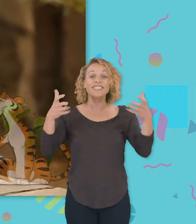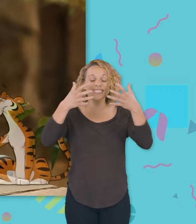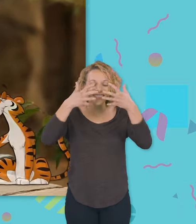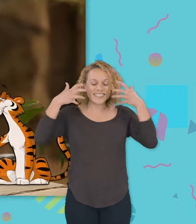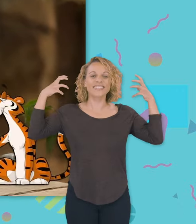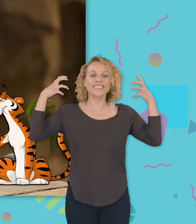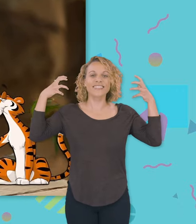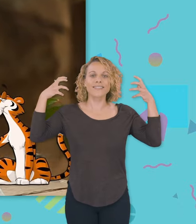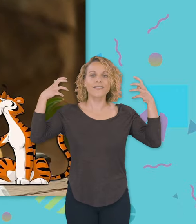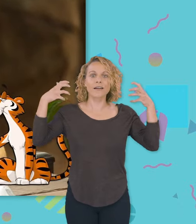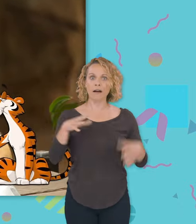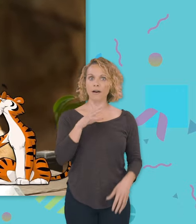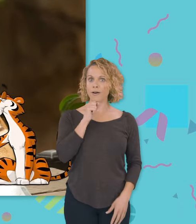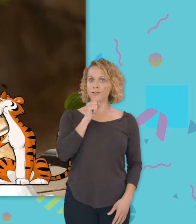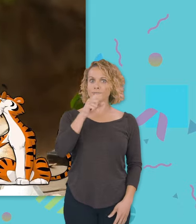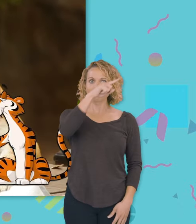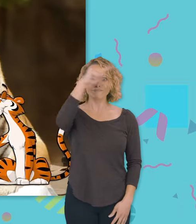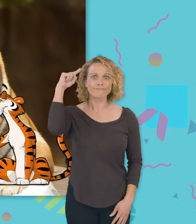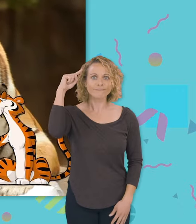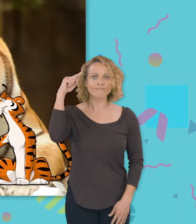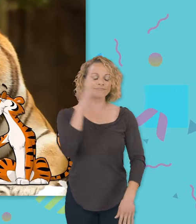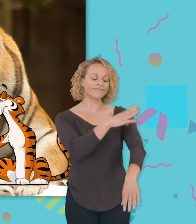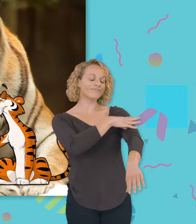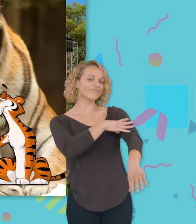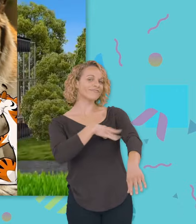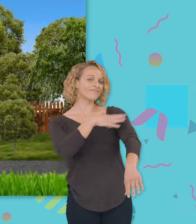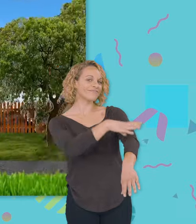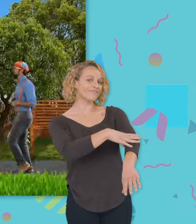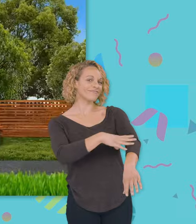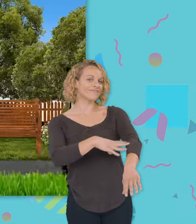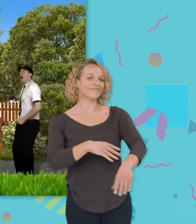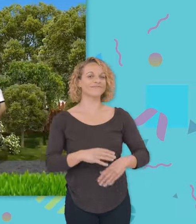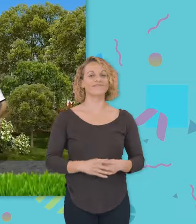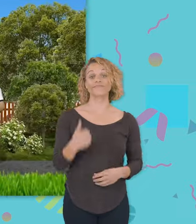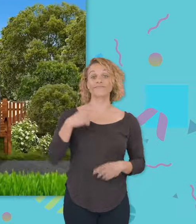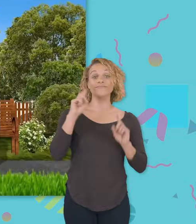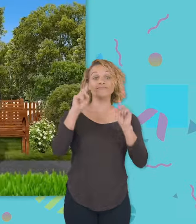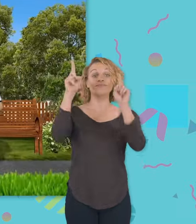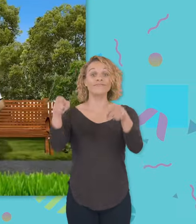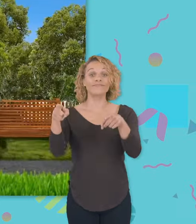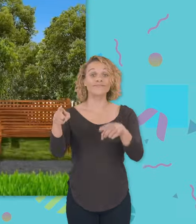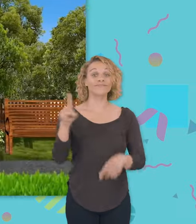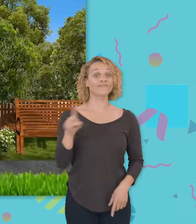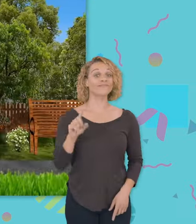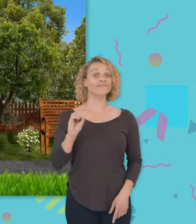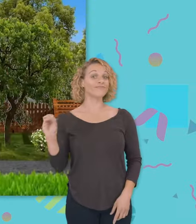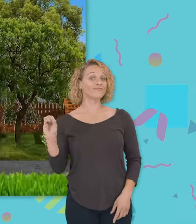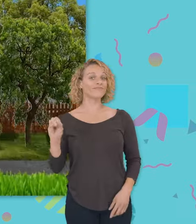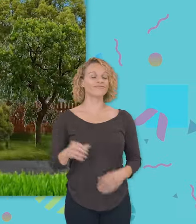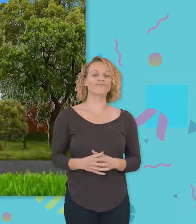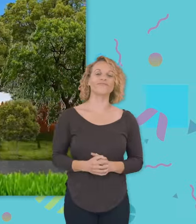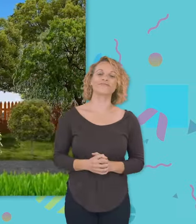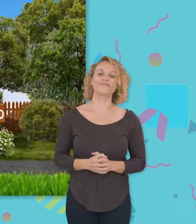big tigers. Their stripes are orange and black. I'm going to the